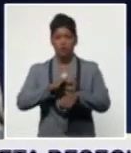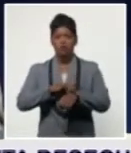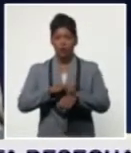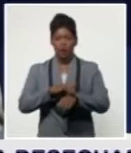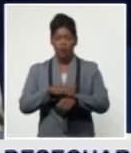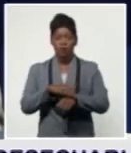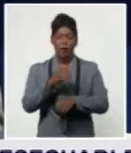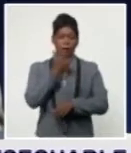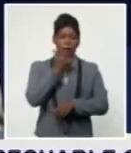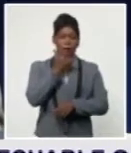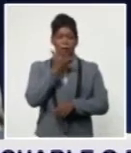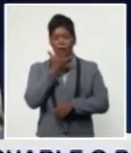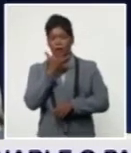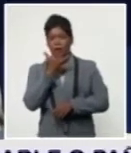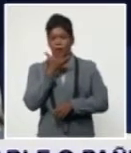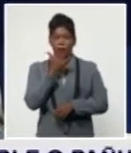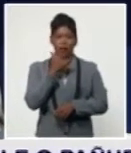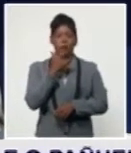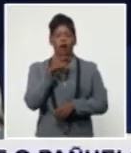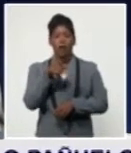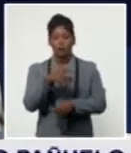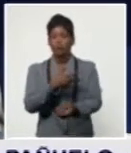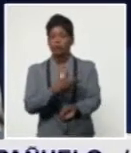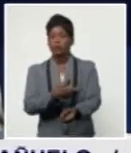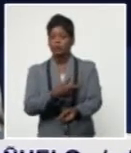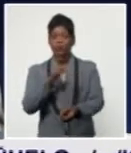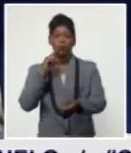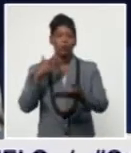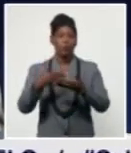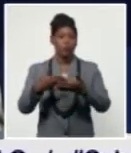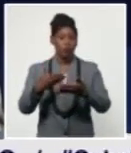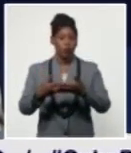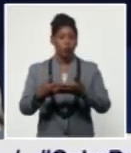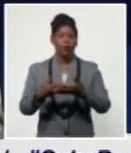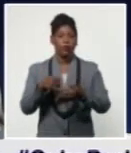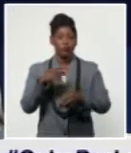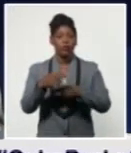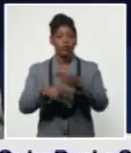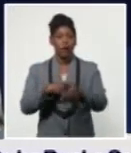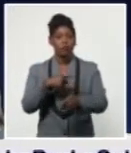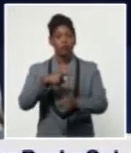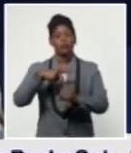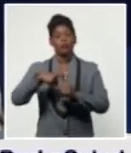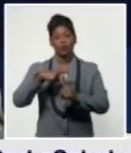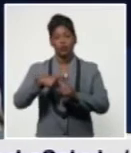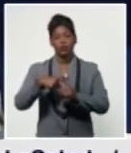confirmed case contact. And with this case, there is a cumulative of